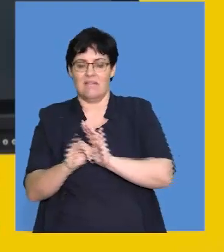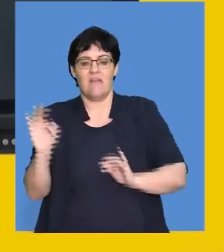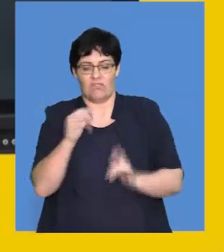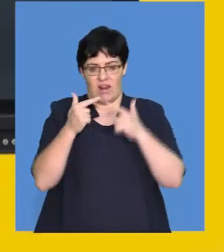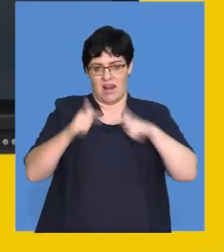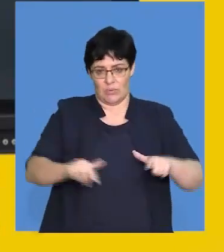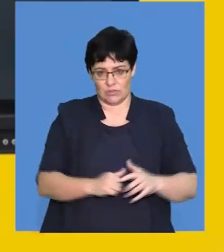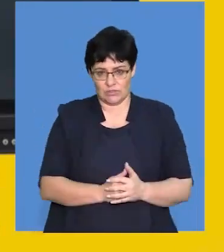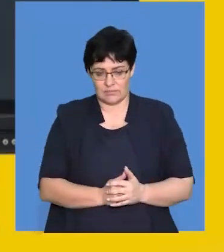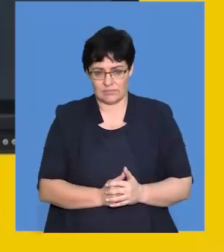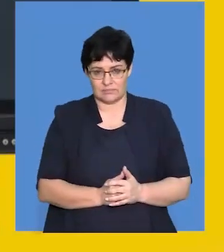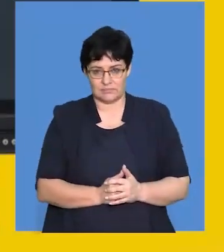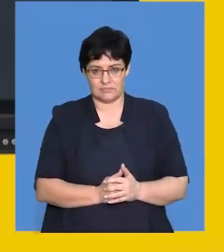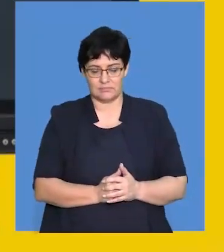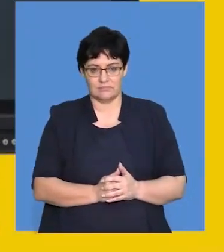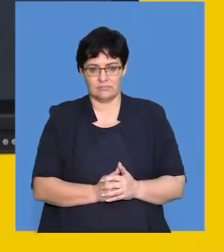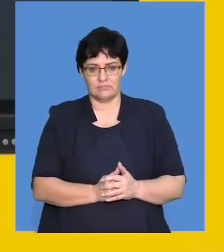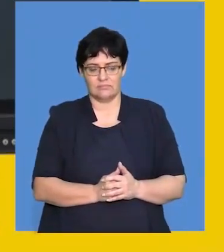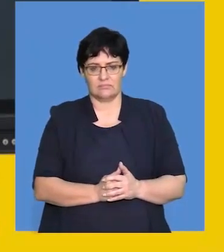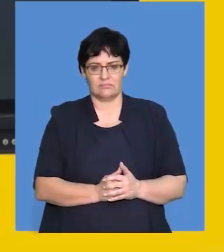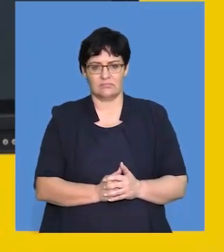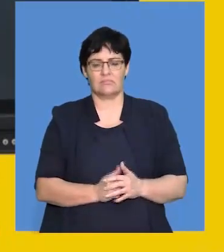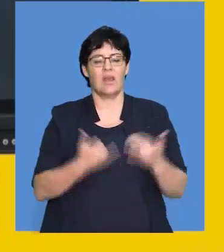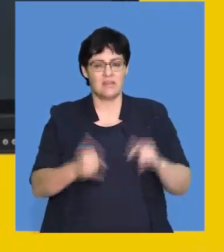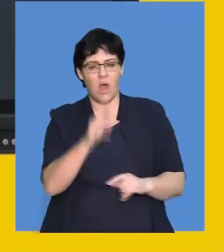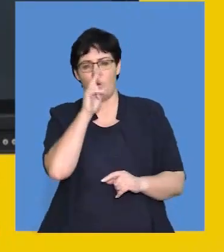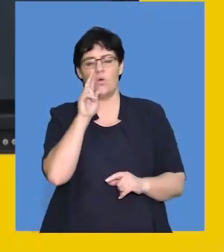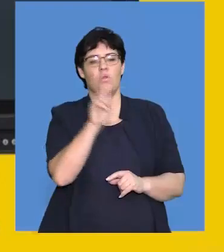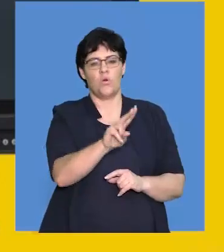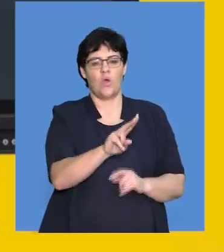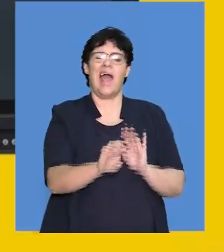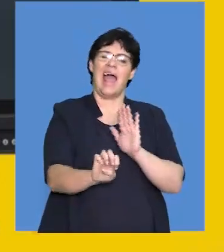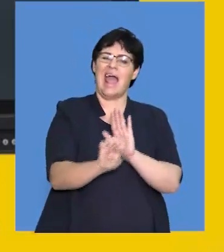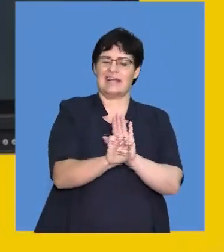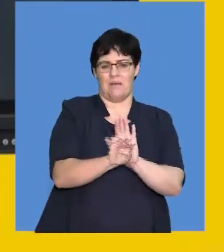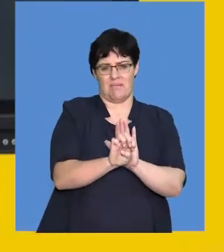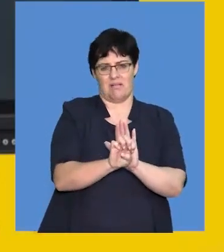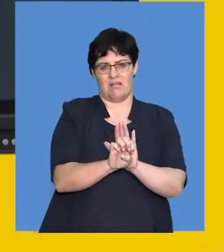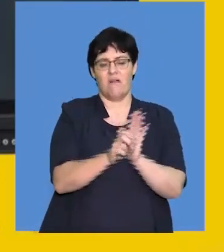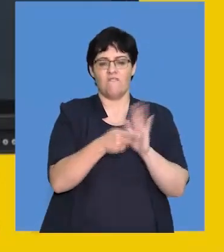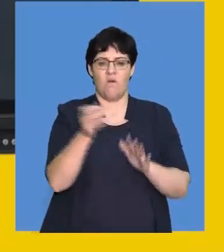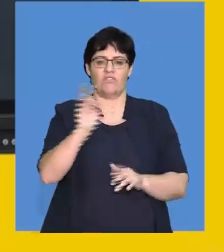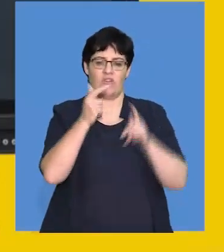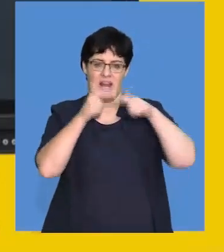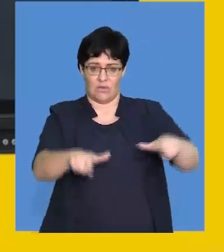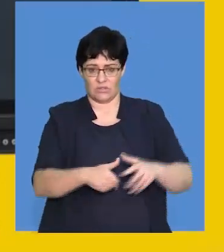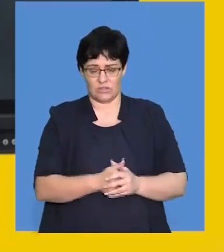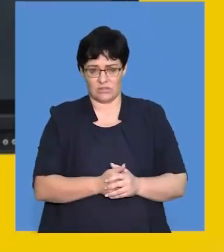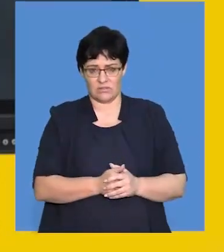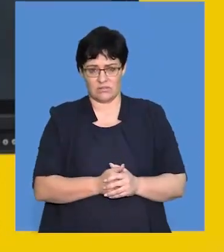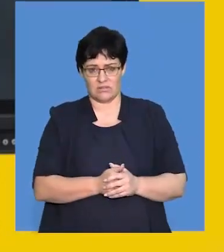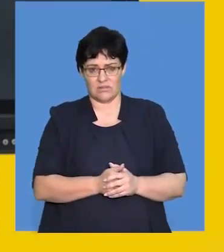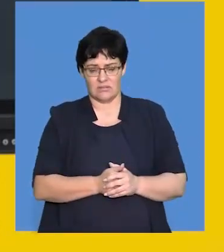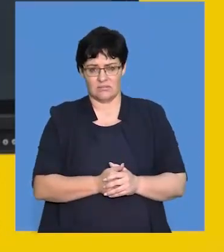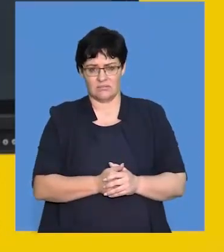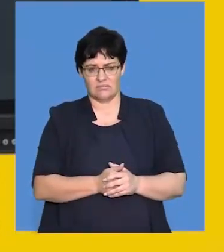use of language. Let us look at some of the examples of figurative language. I